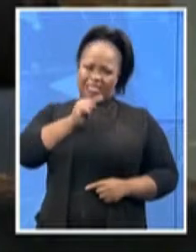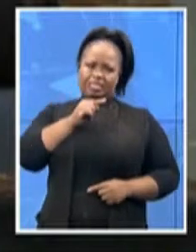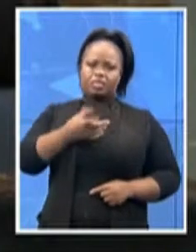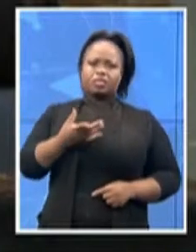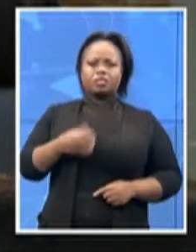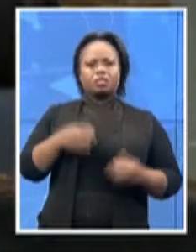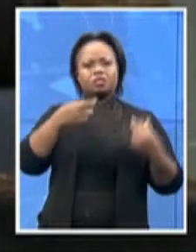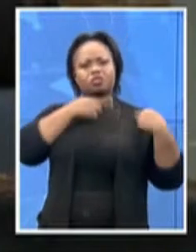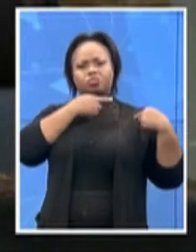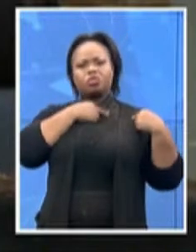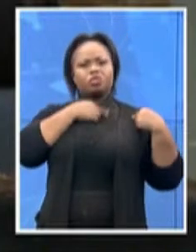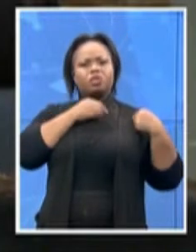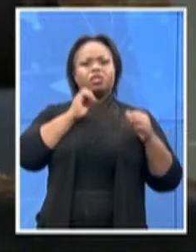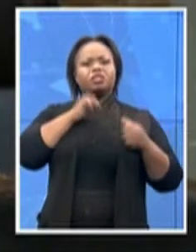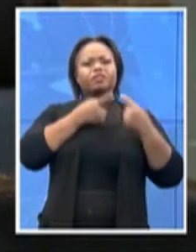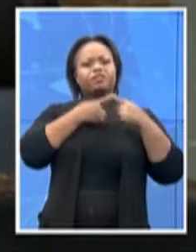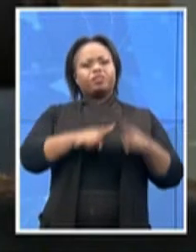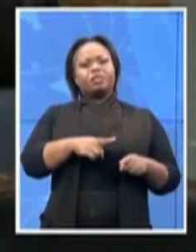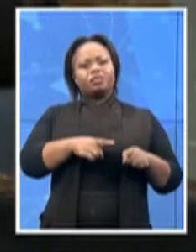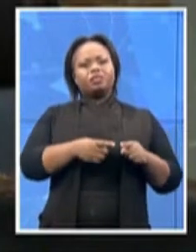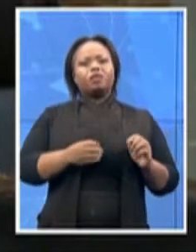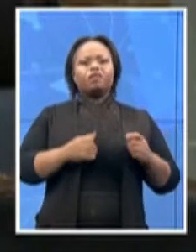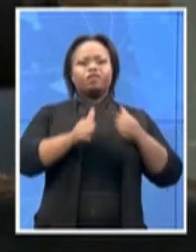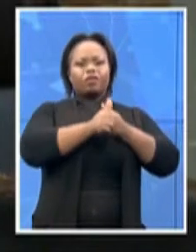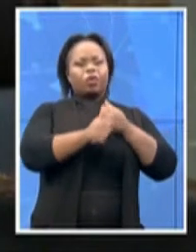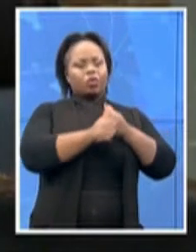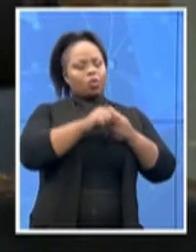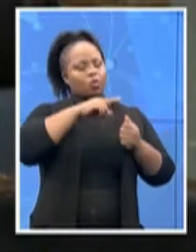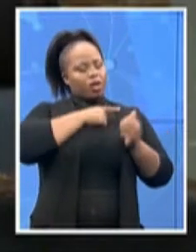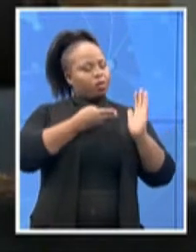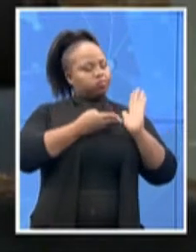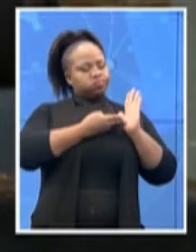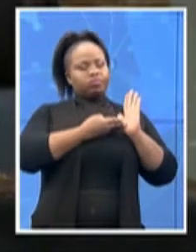sections 96 sub 2b,